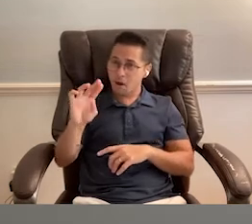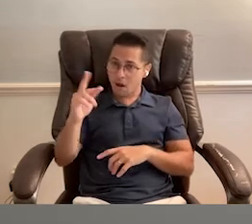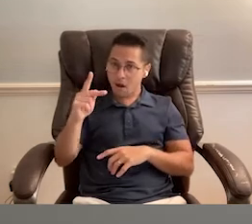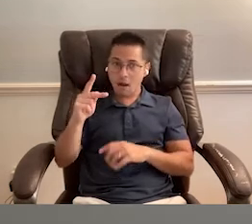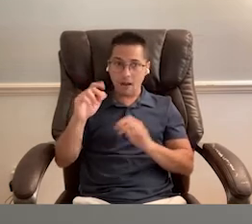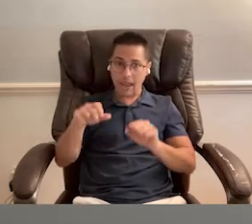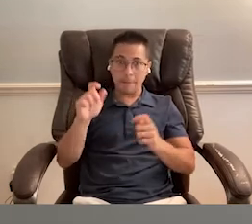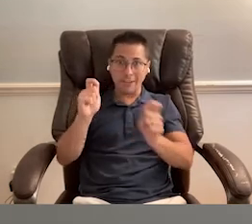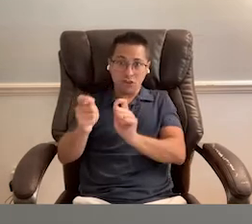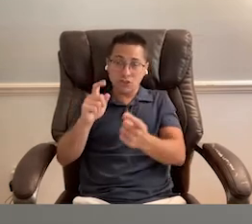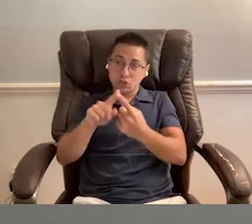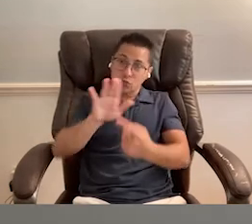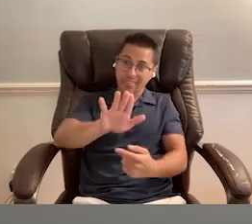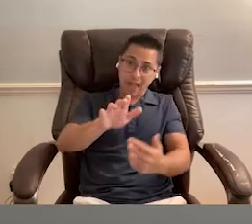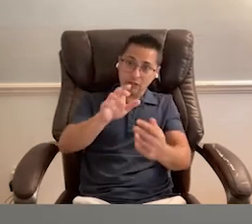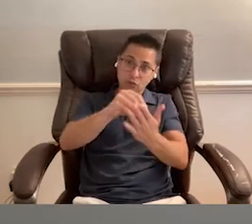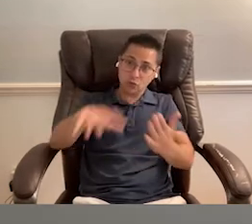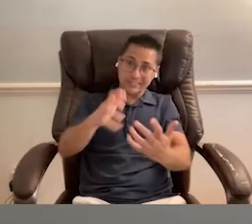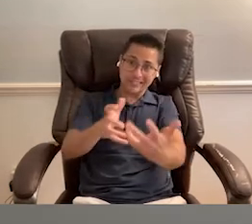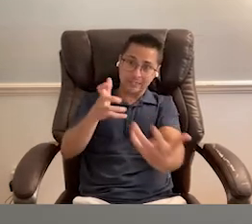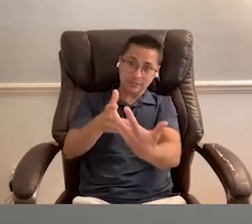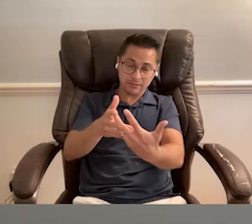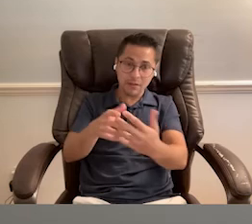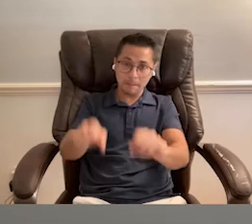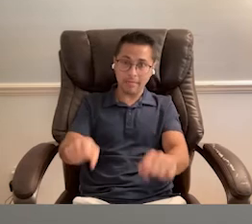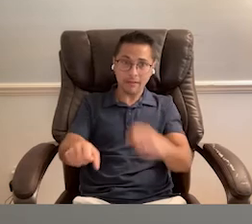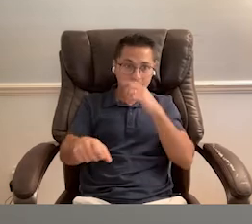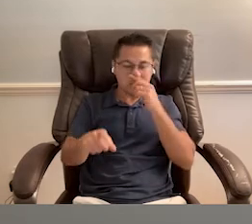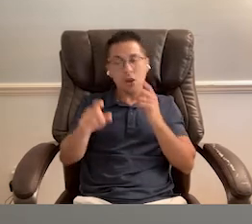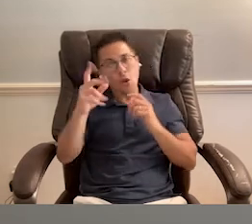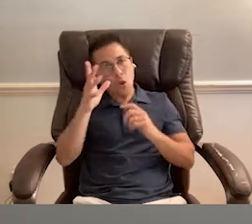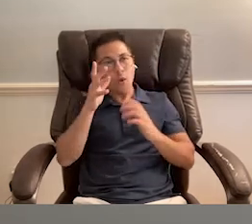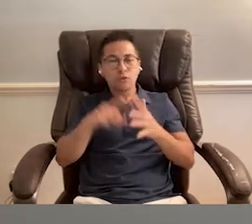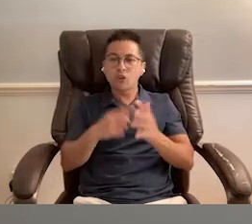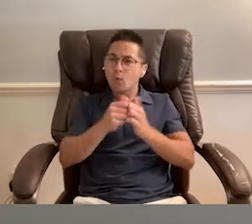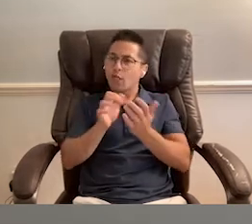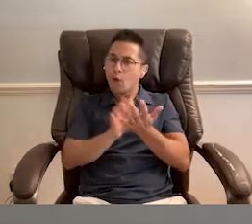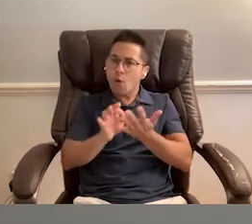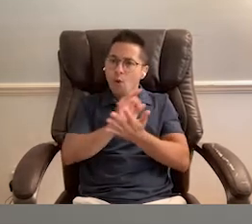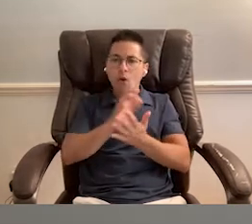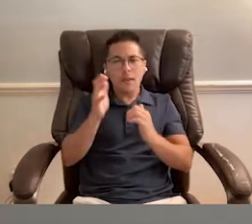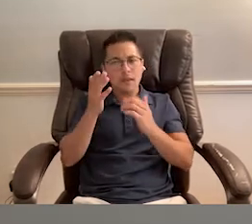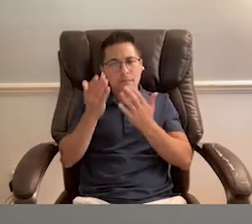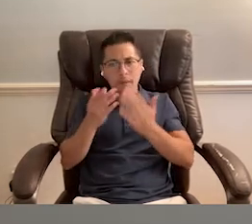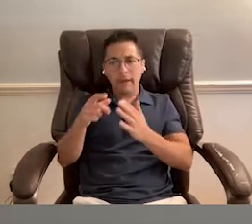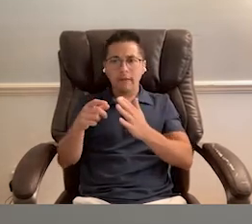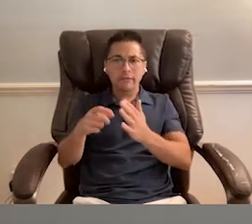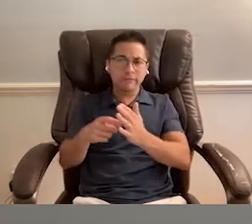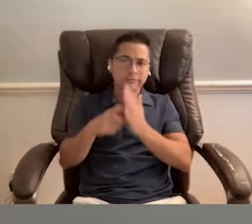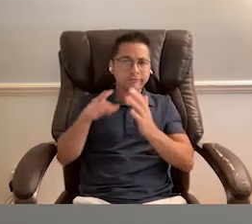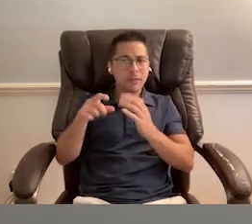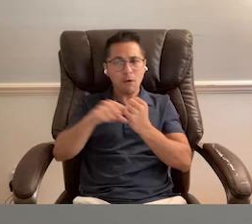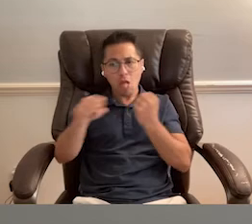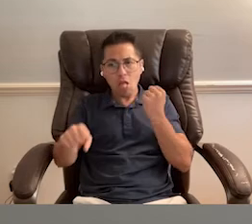of ability of the student, right? You could say, we'll start with coins. It might take the student a little longer. We'll start with